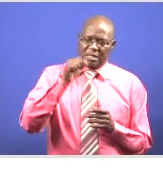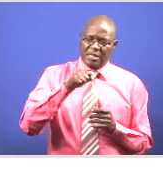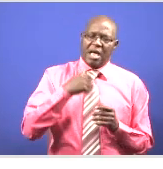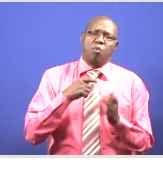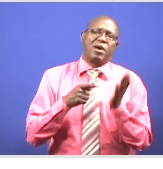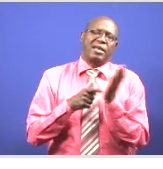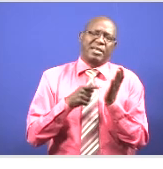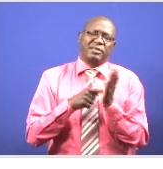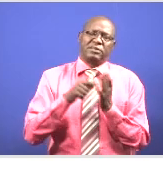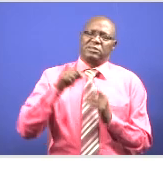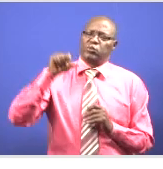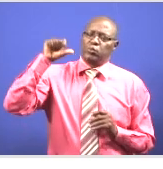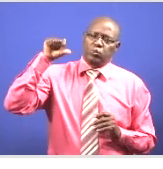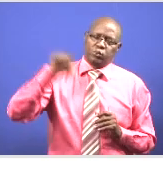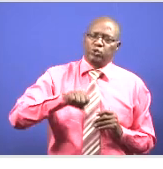Ken, let me tell you.